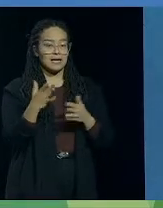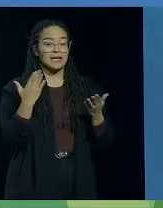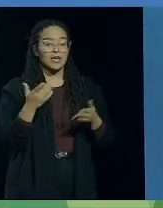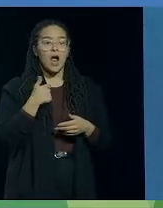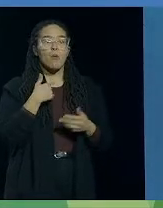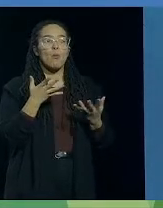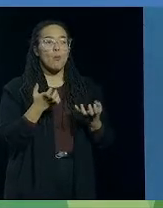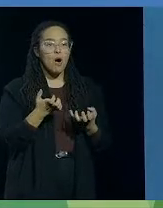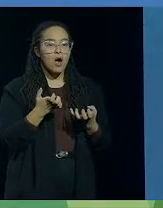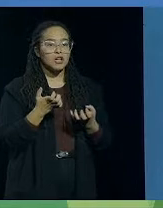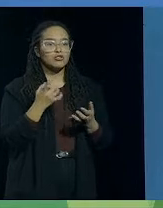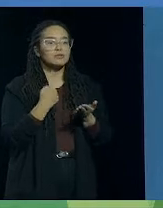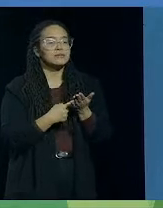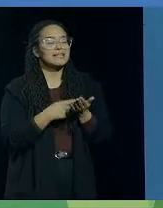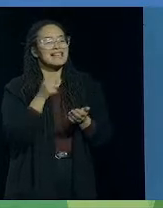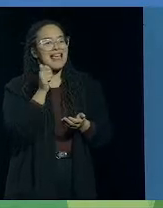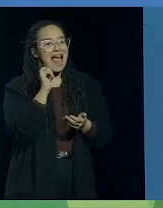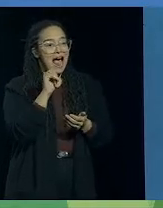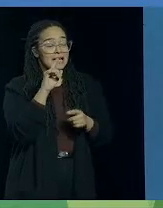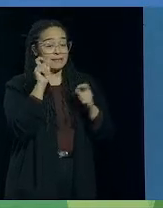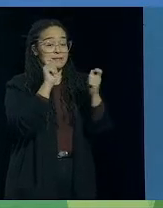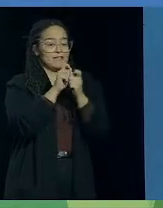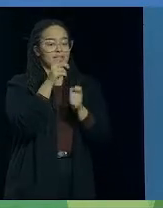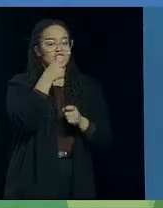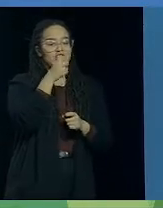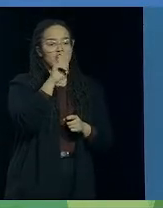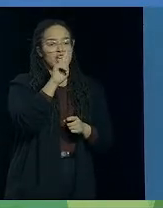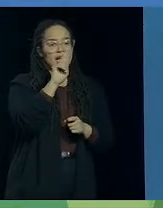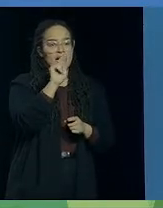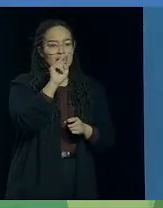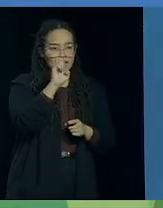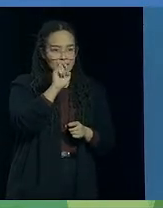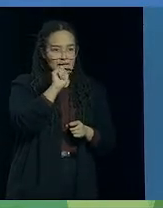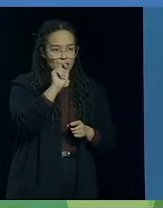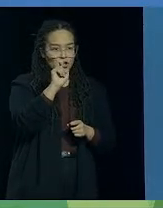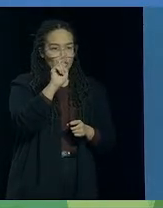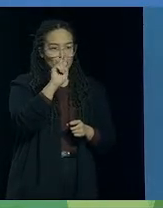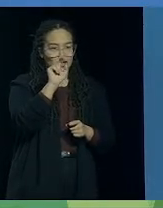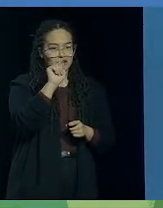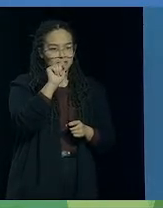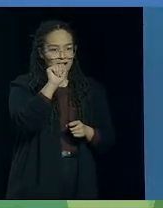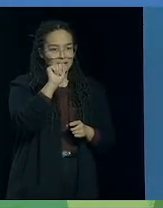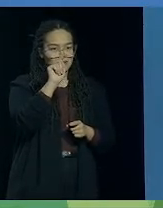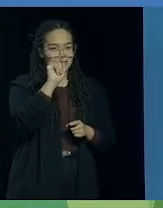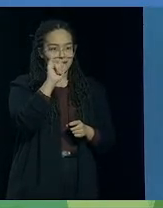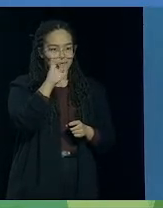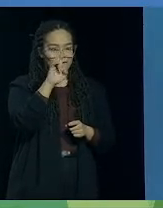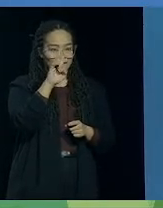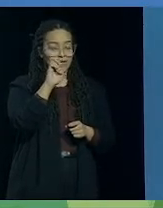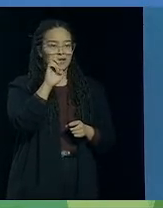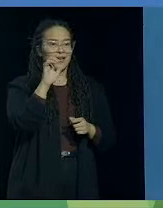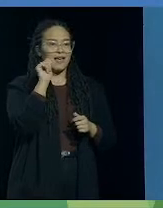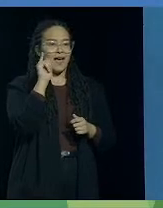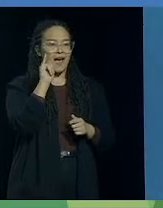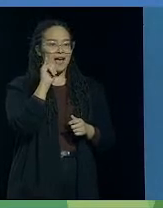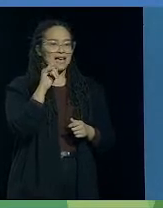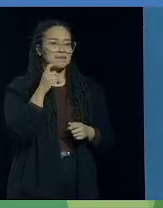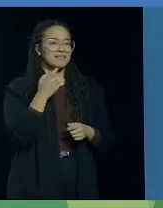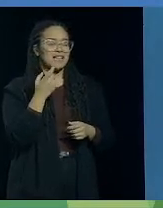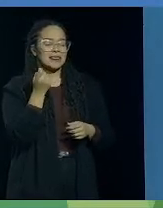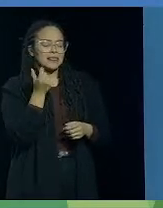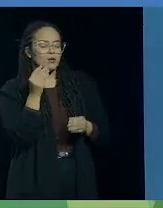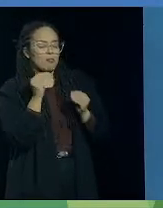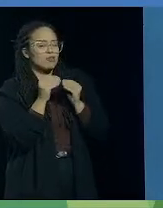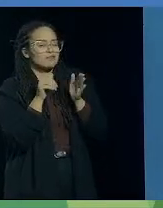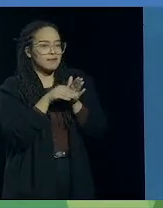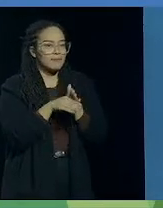want to talk about AI, and specifically generative AI, in a little more depth. since it's without a doubt the